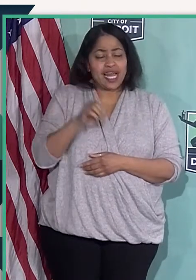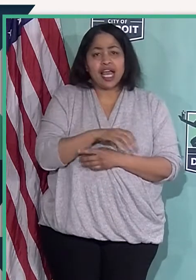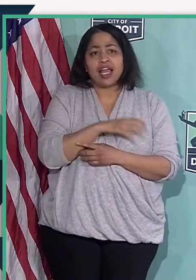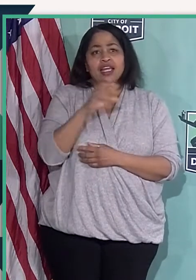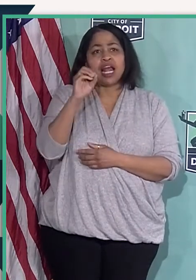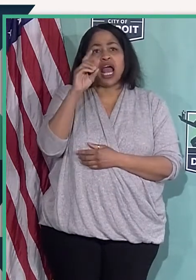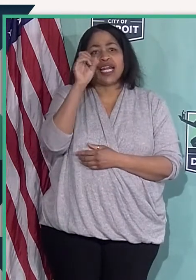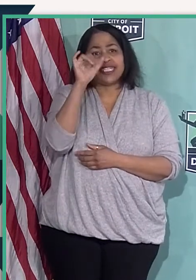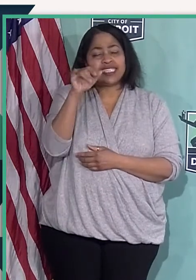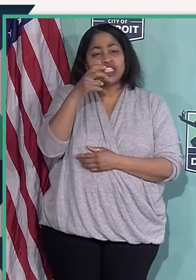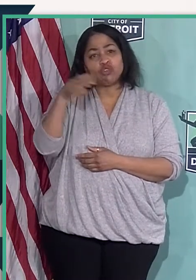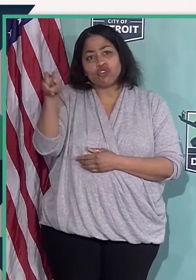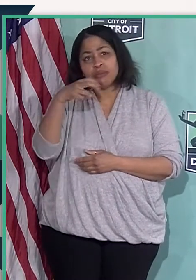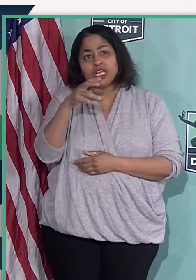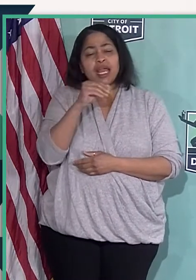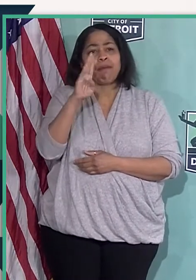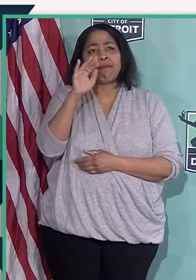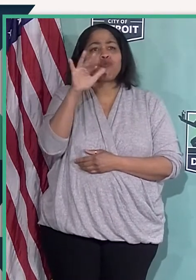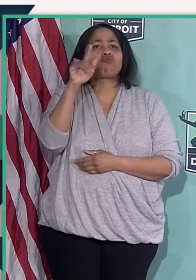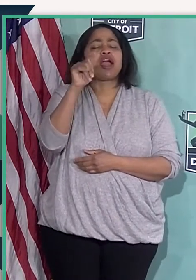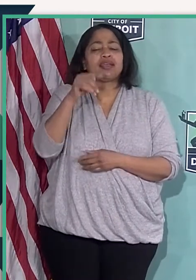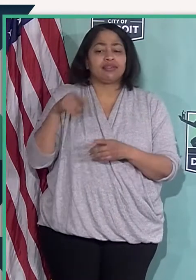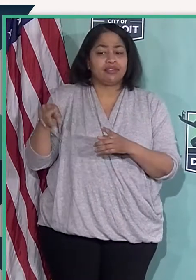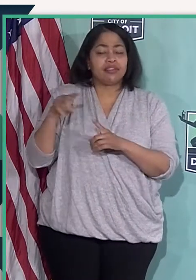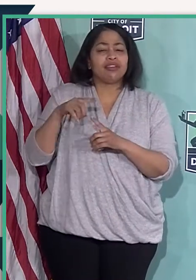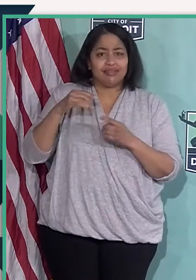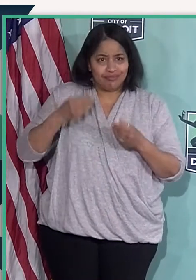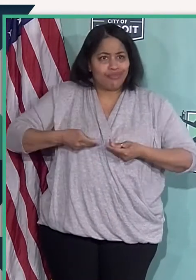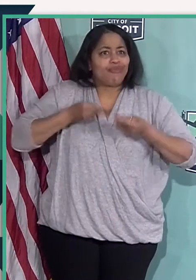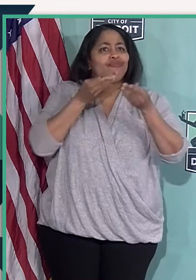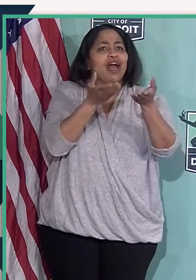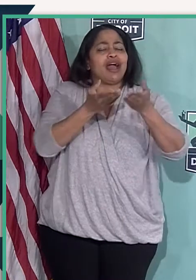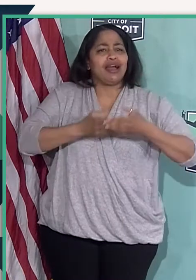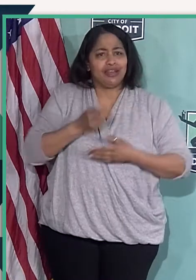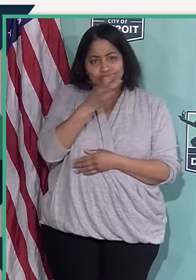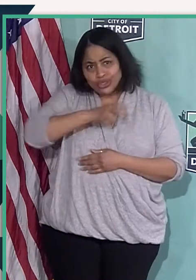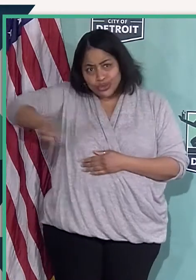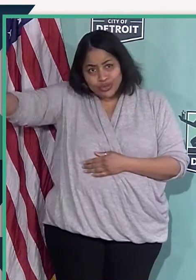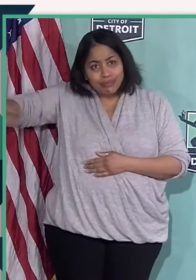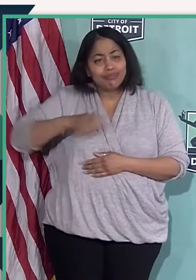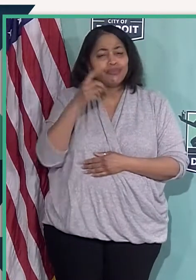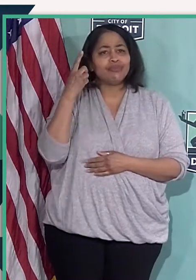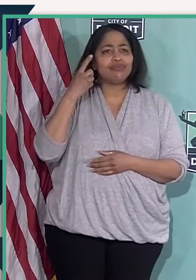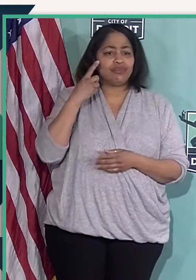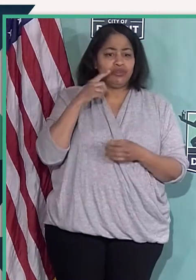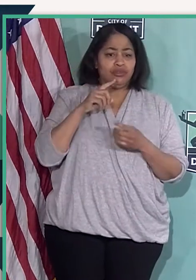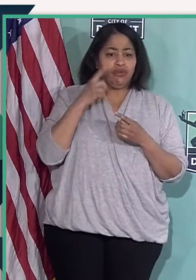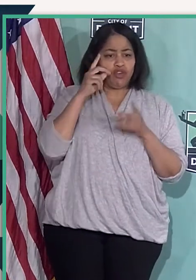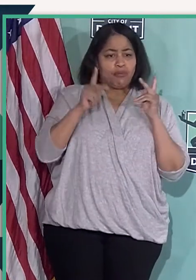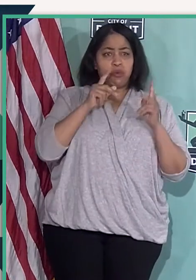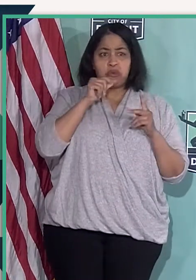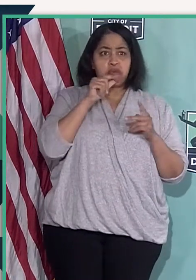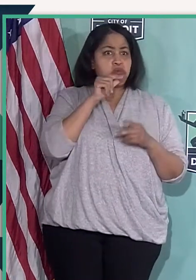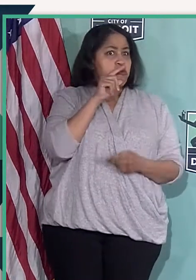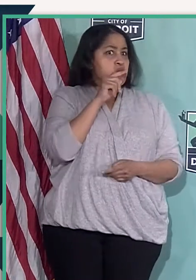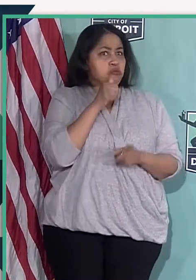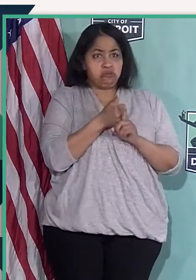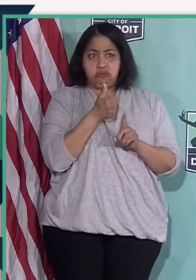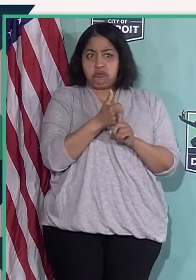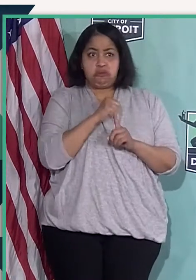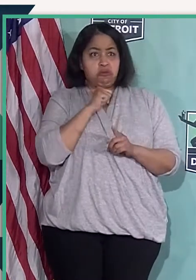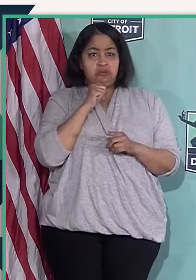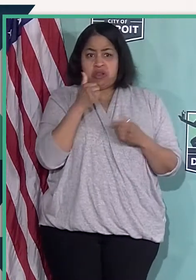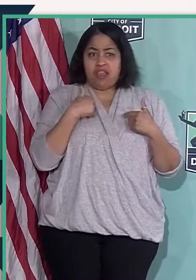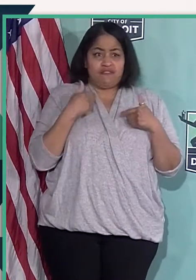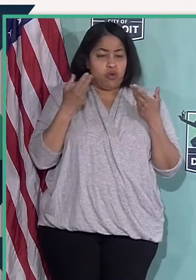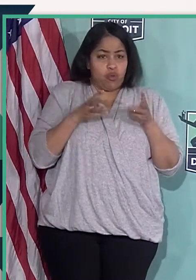Odyssey Transportation, who have been providing the trips to the fairgrounds for people who don't otherwise get there.